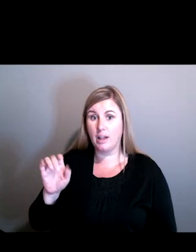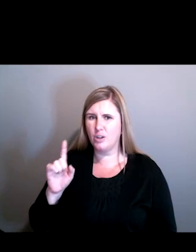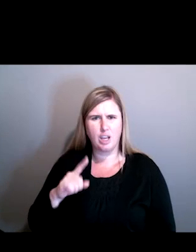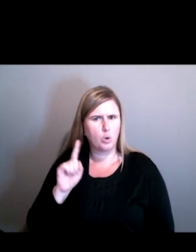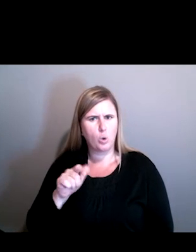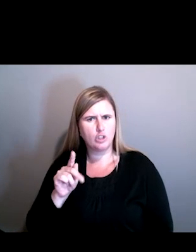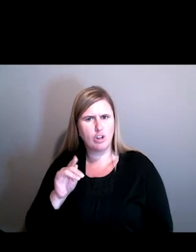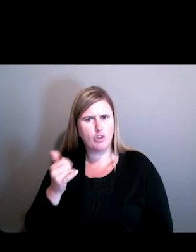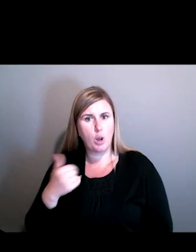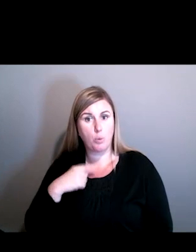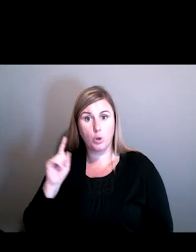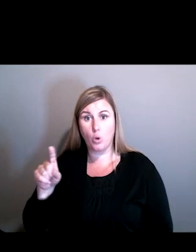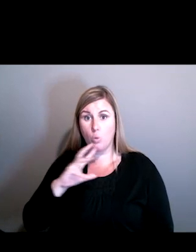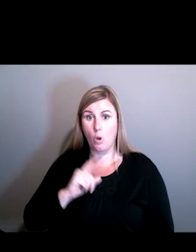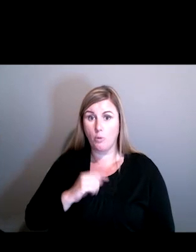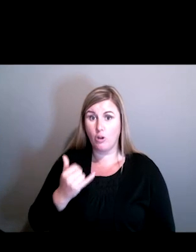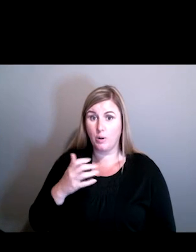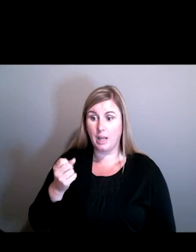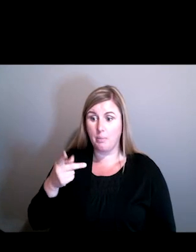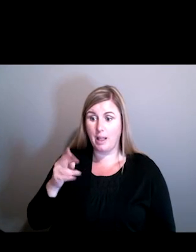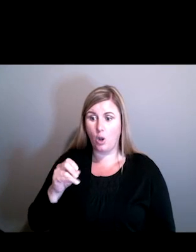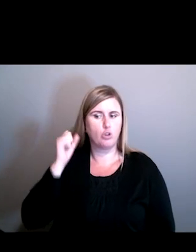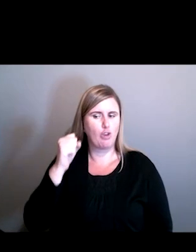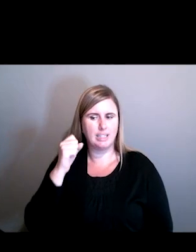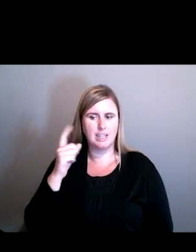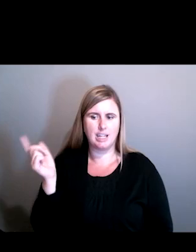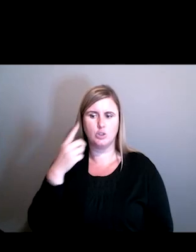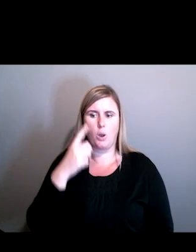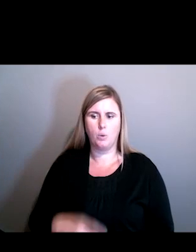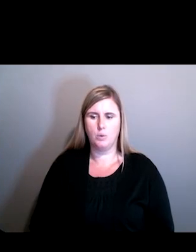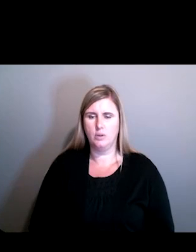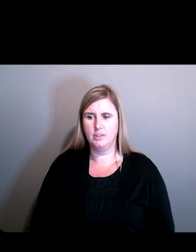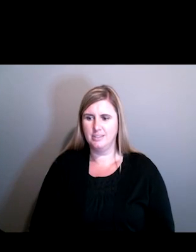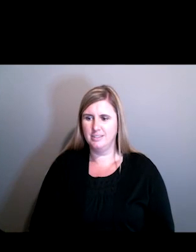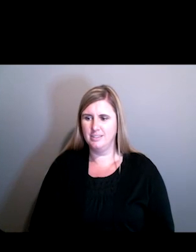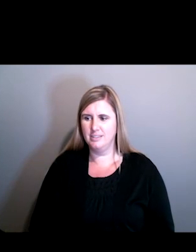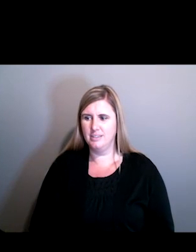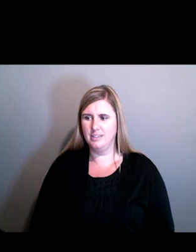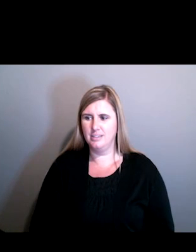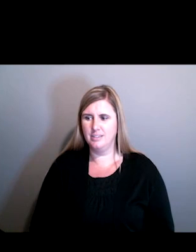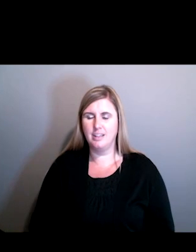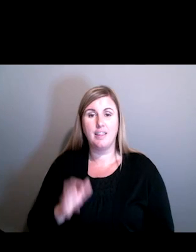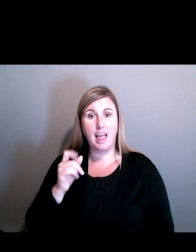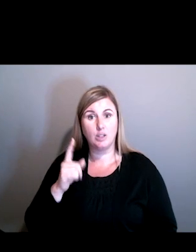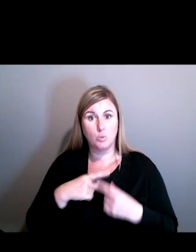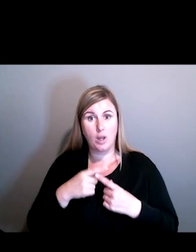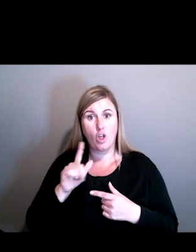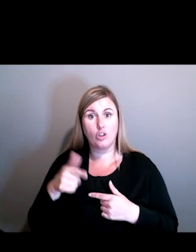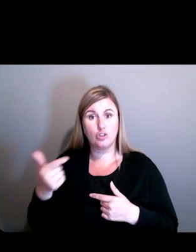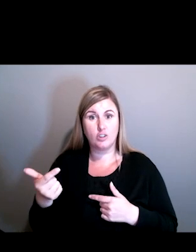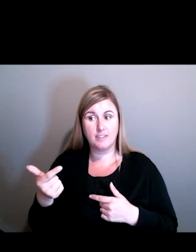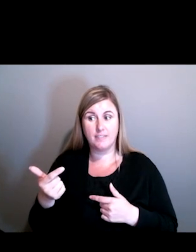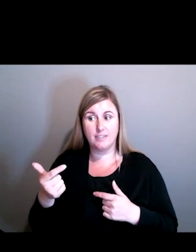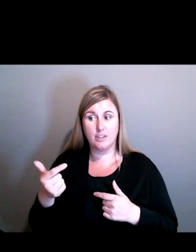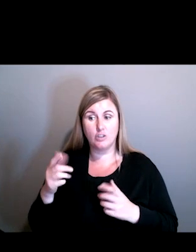right now, but we can go to Walmart to get some Play-Doh. Great! Let's go! So that's when the alternative was